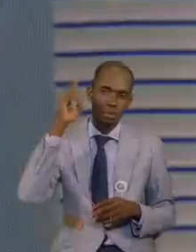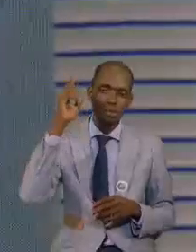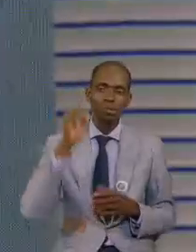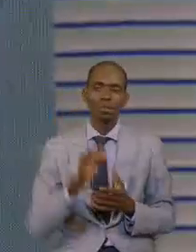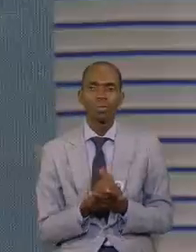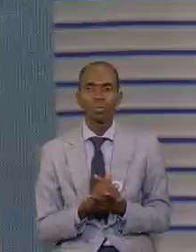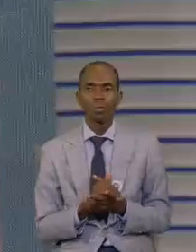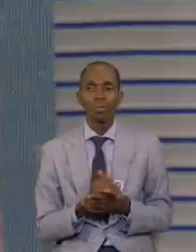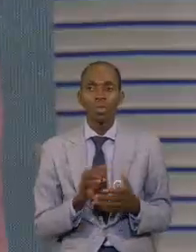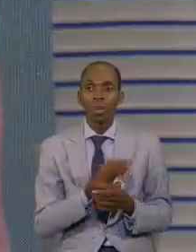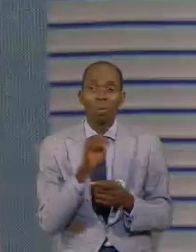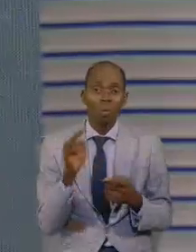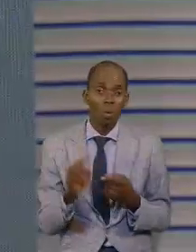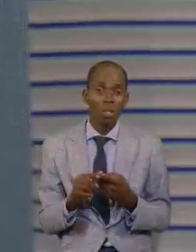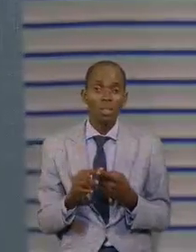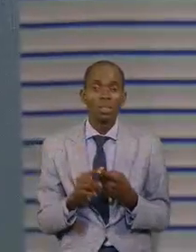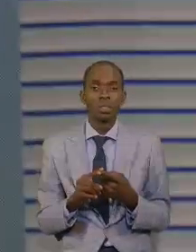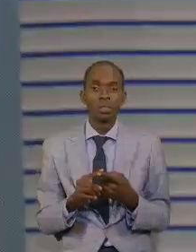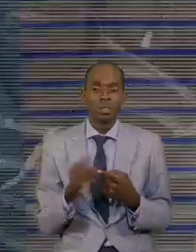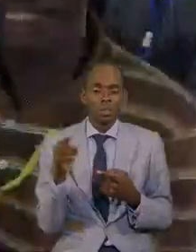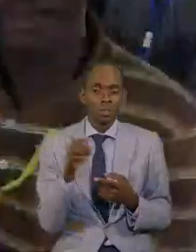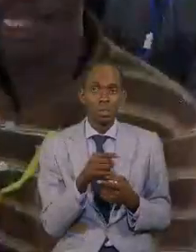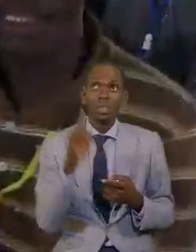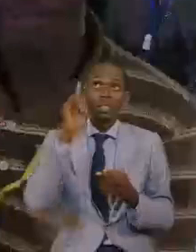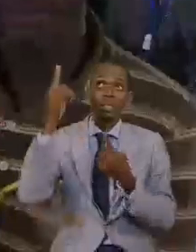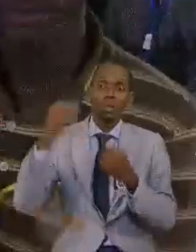When it comes, heaven, you will go.